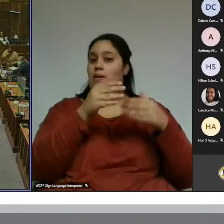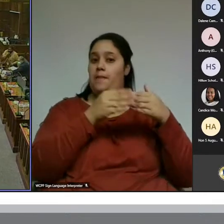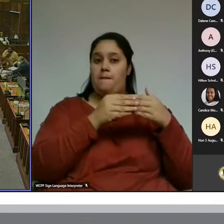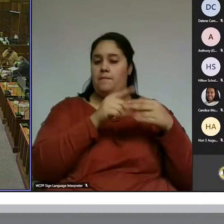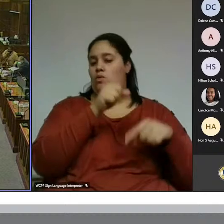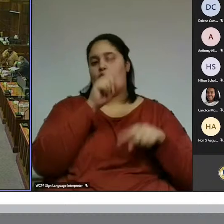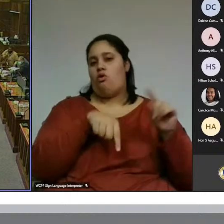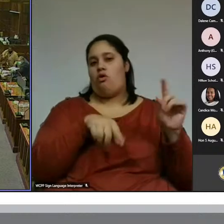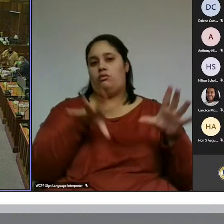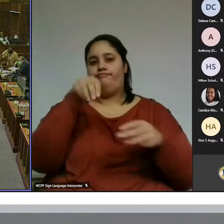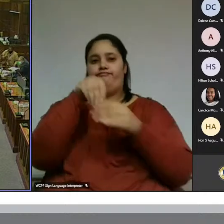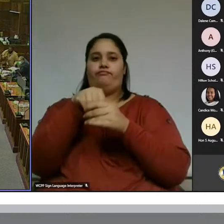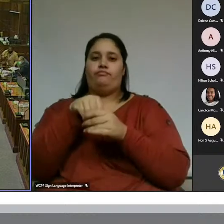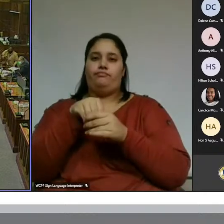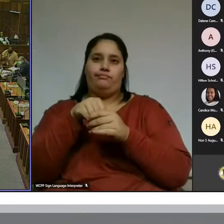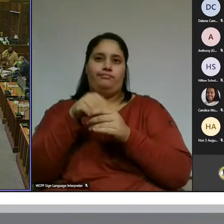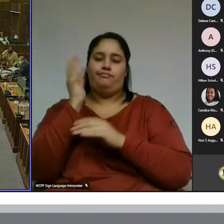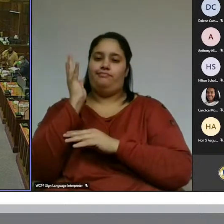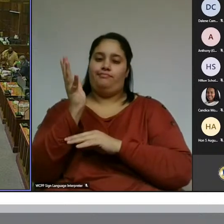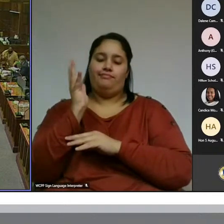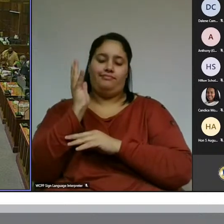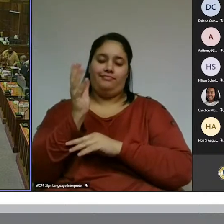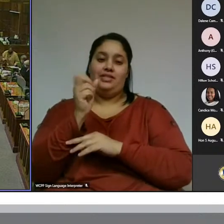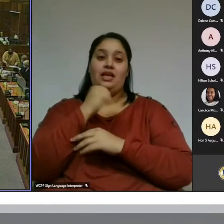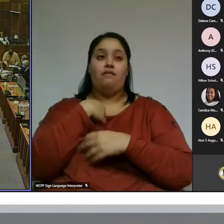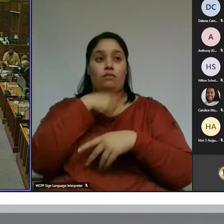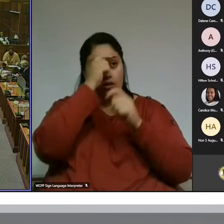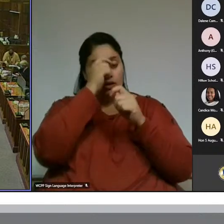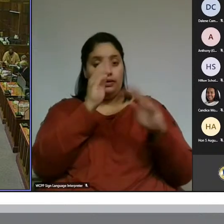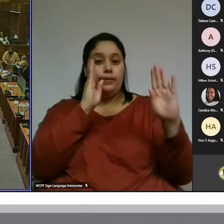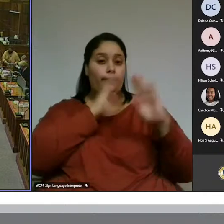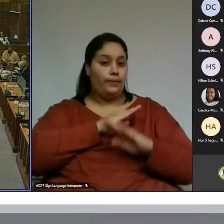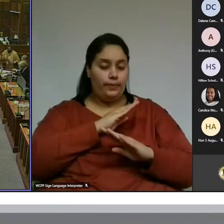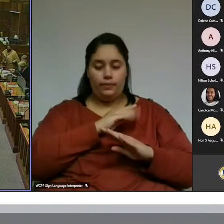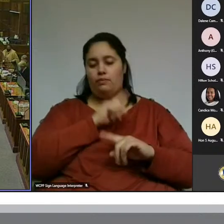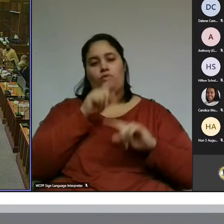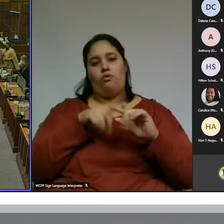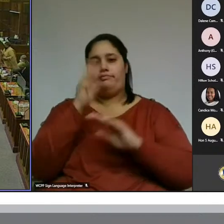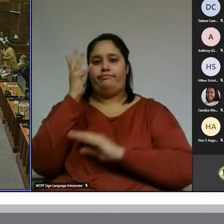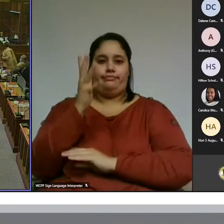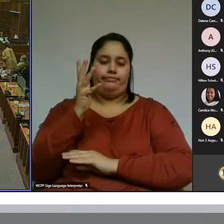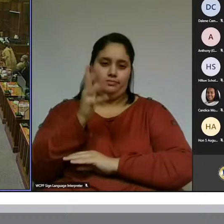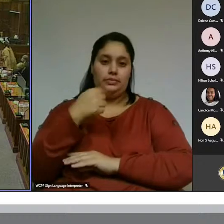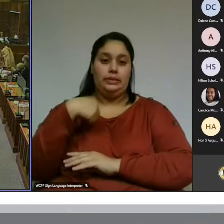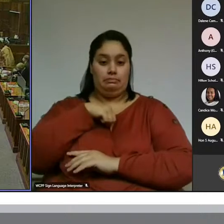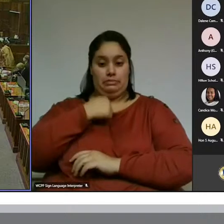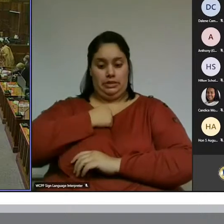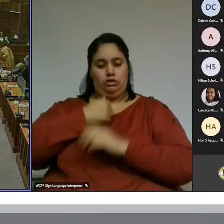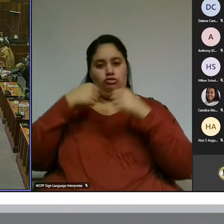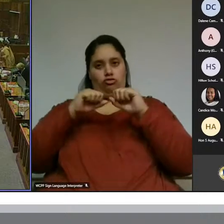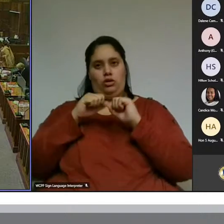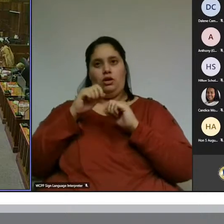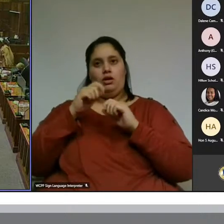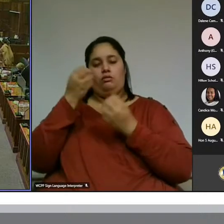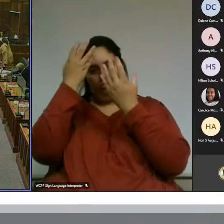speak when they are not recognized and asked by the chairperson to do so. Members